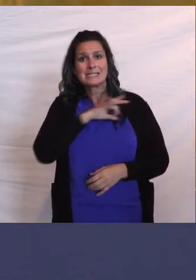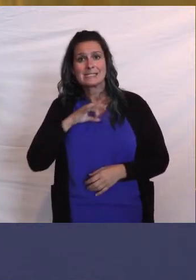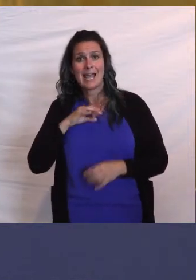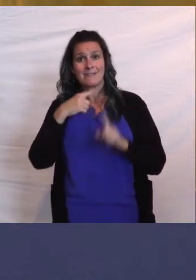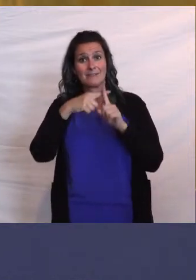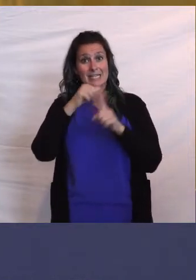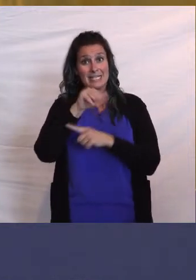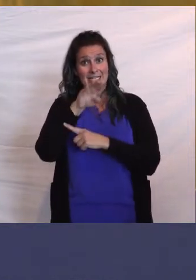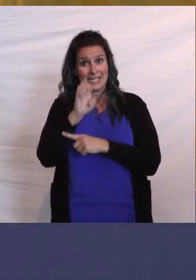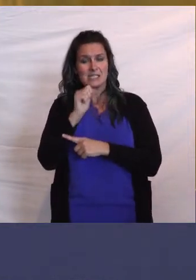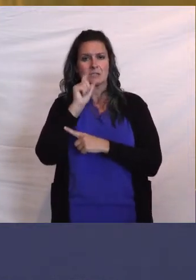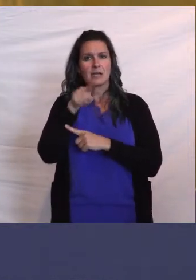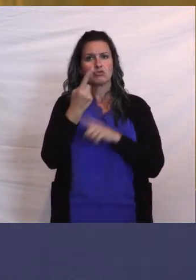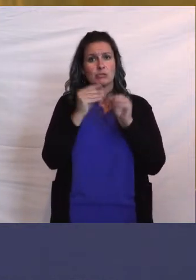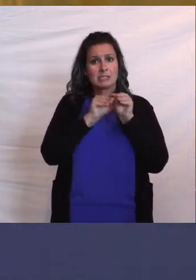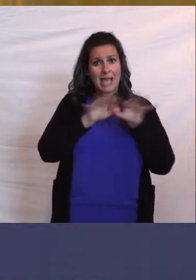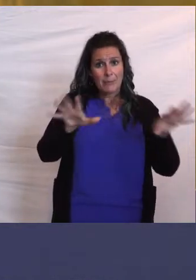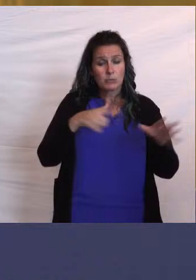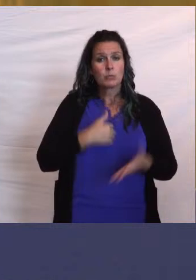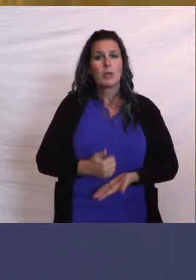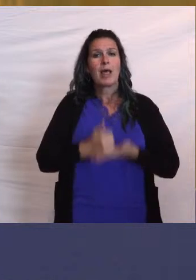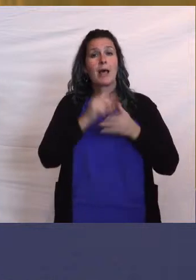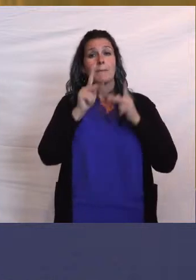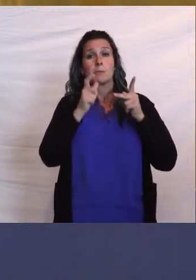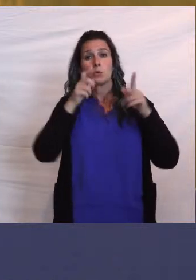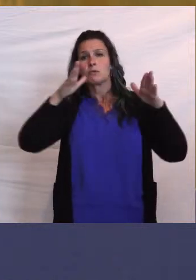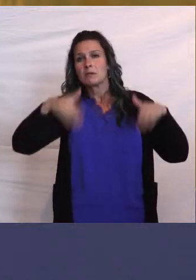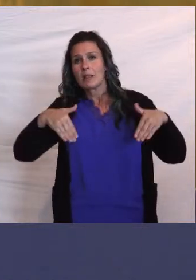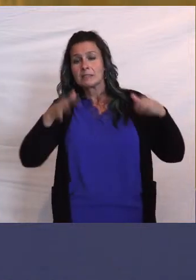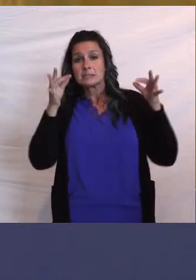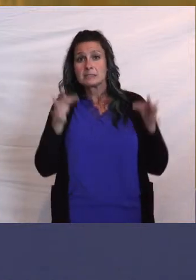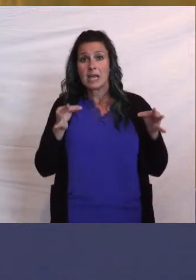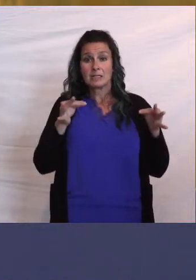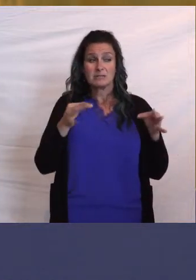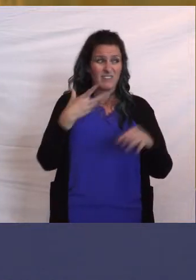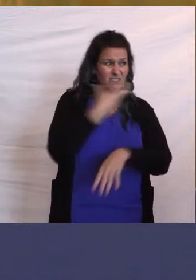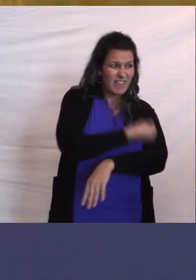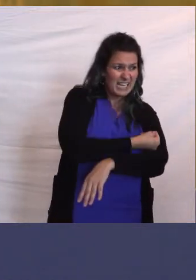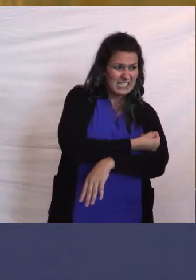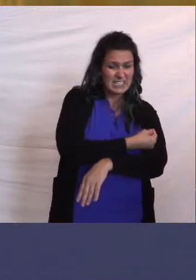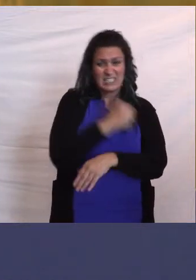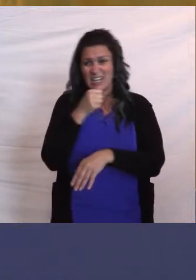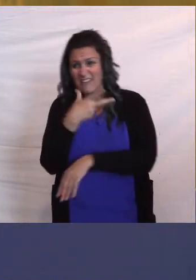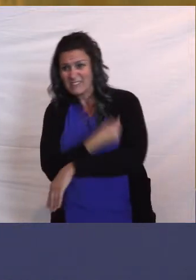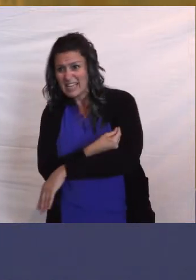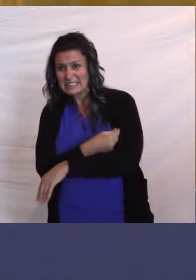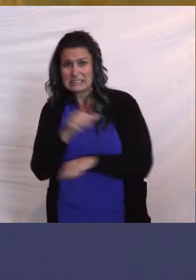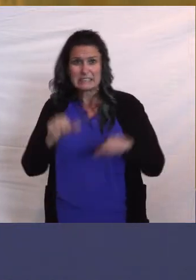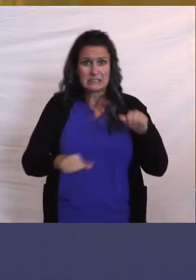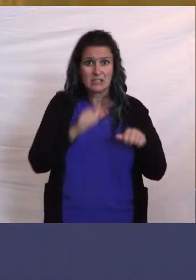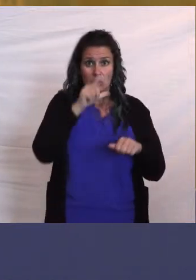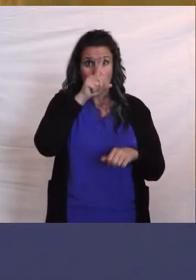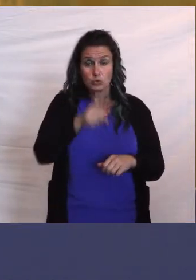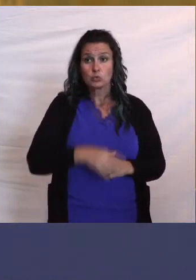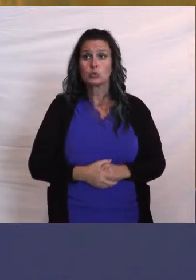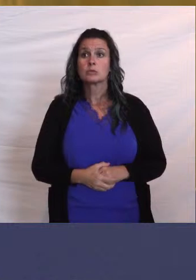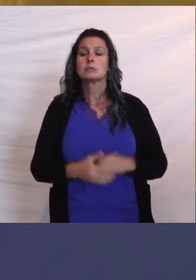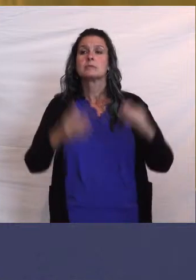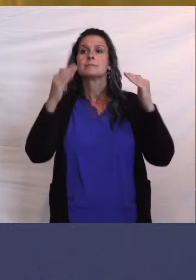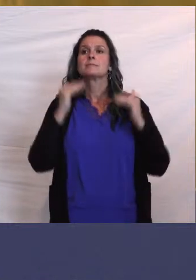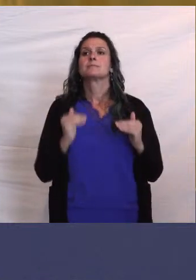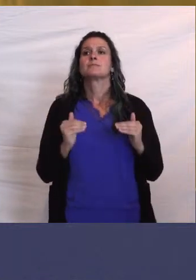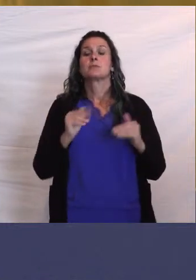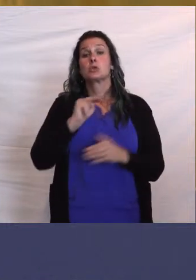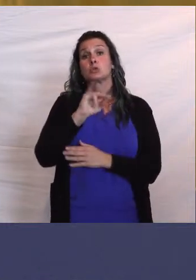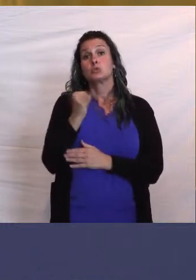the outbreaks, can inform people who have not yet decided to get vaccinated? On a second subject, New Jersey,